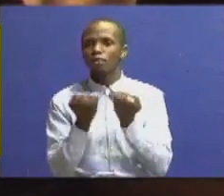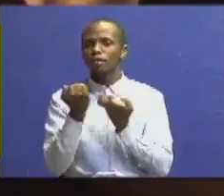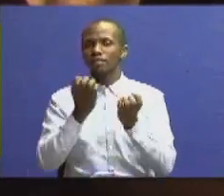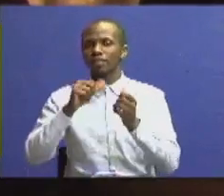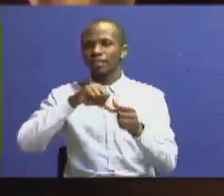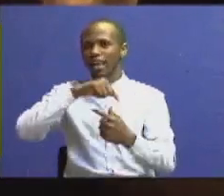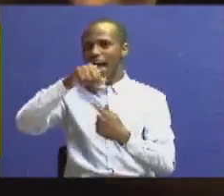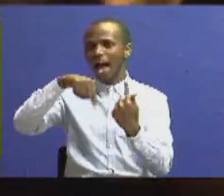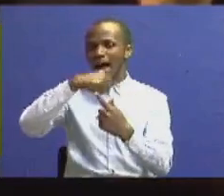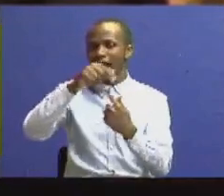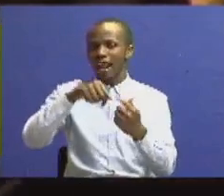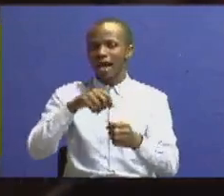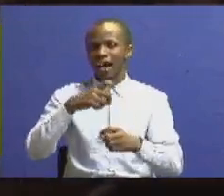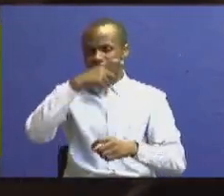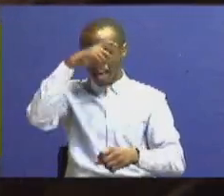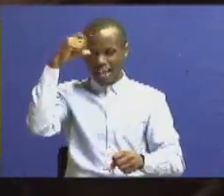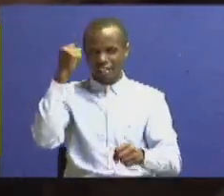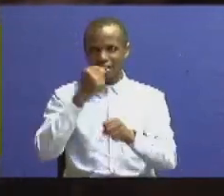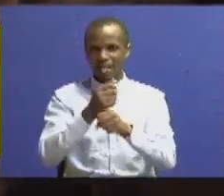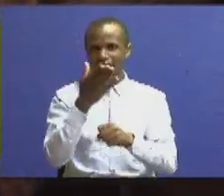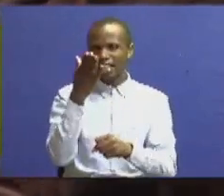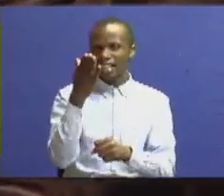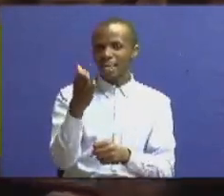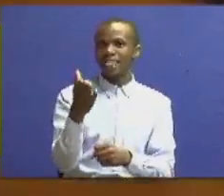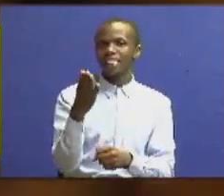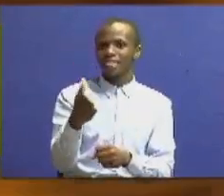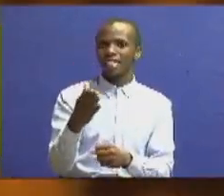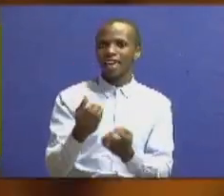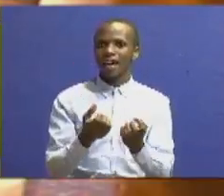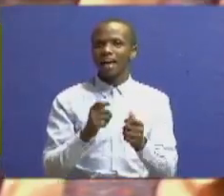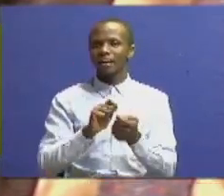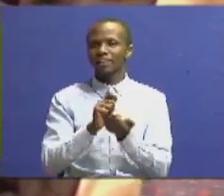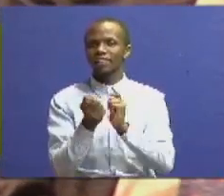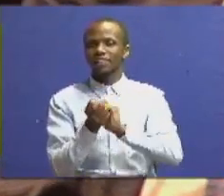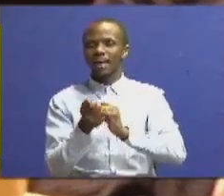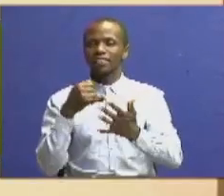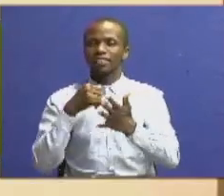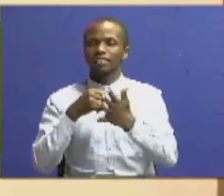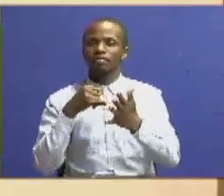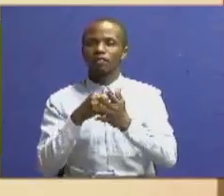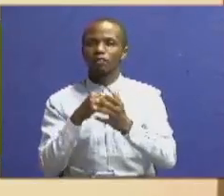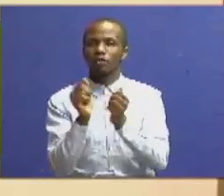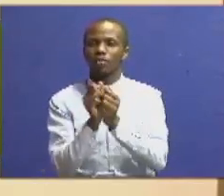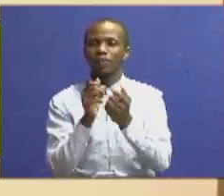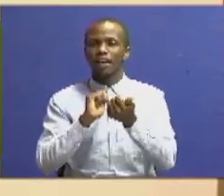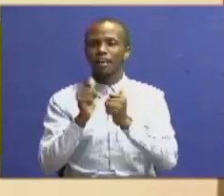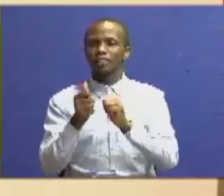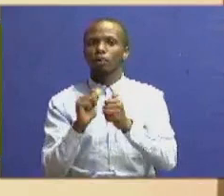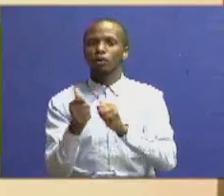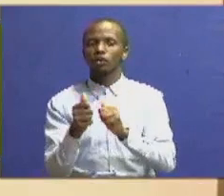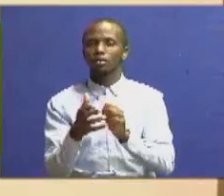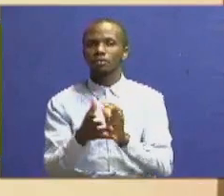around on the Hustlers Bazaar and traders will interact with the spots.